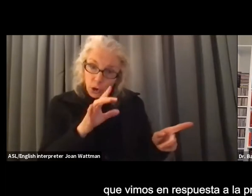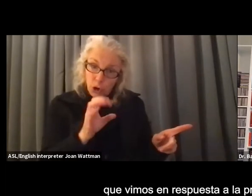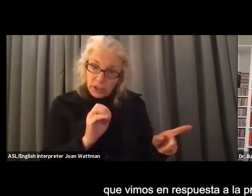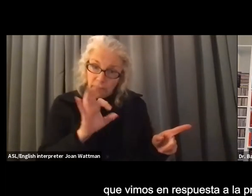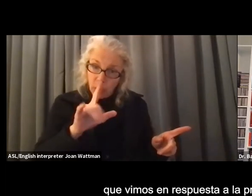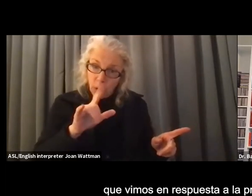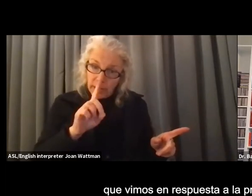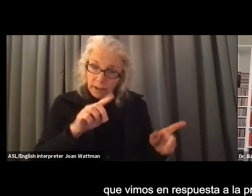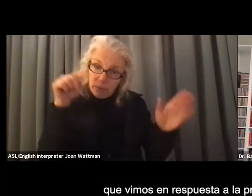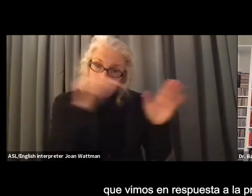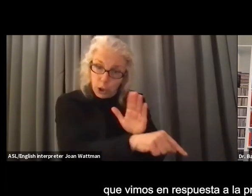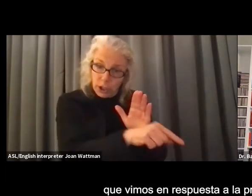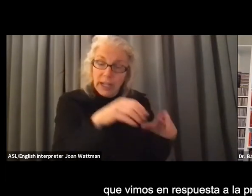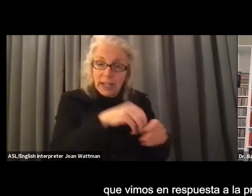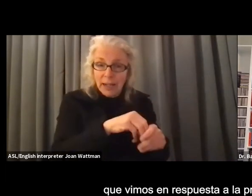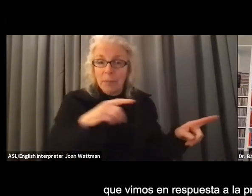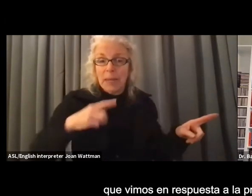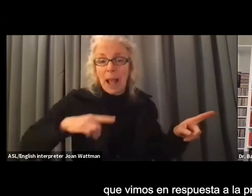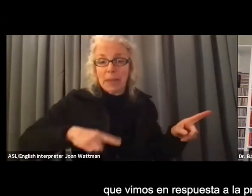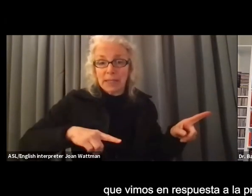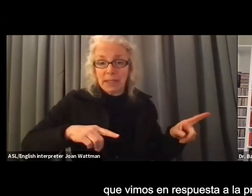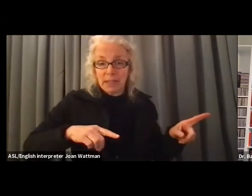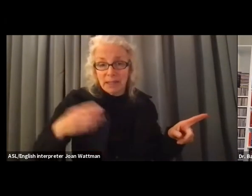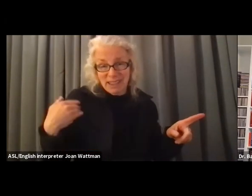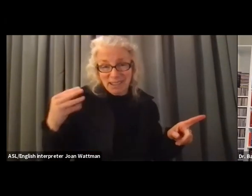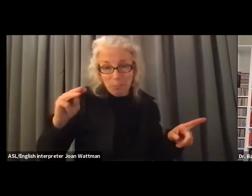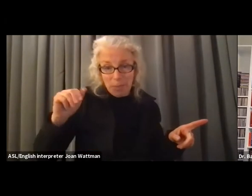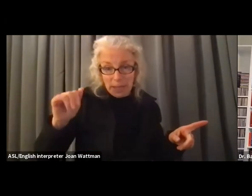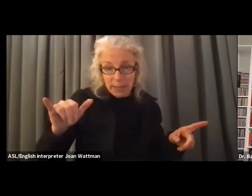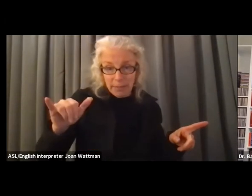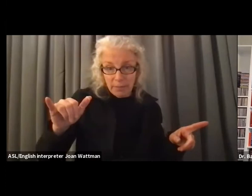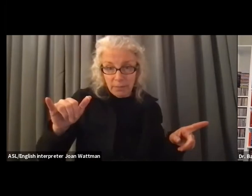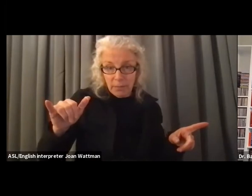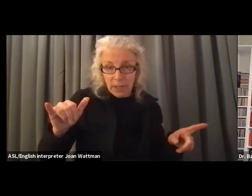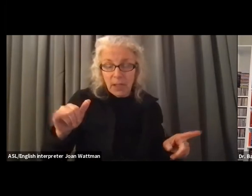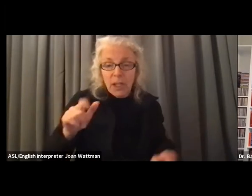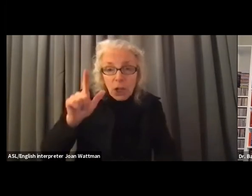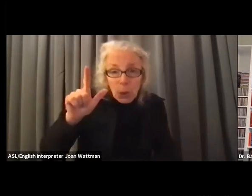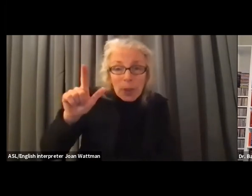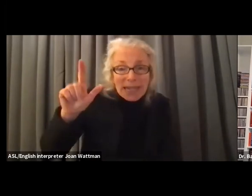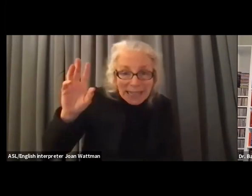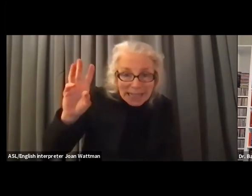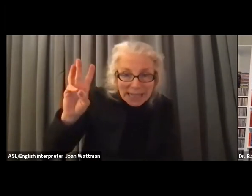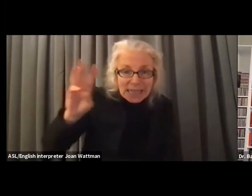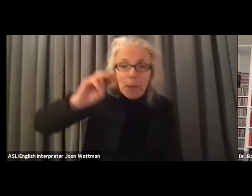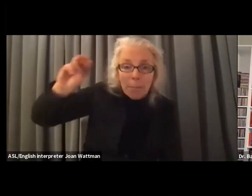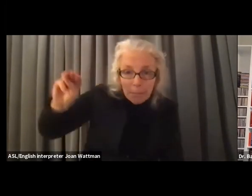murder in Minneapolis in May of last year, over 26 million people